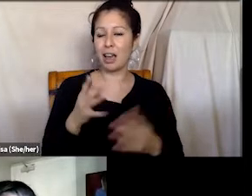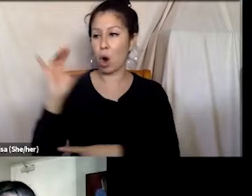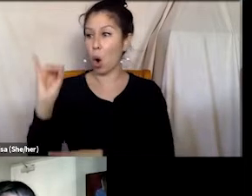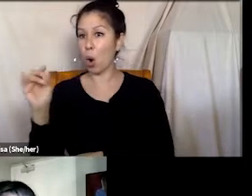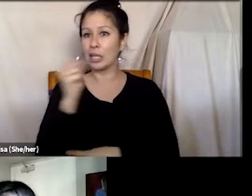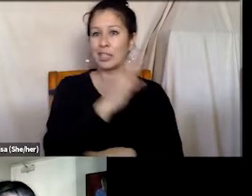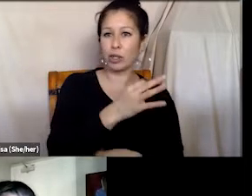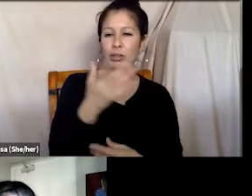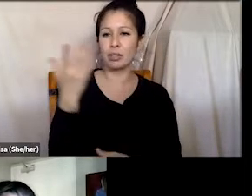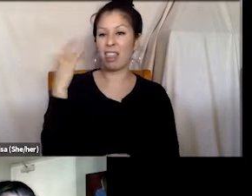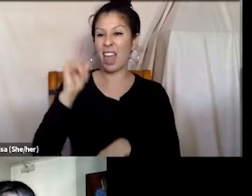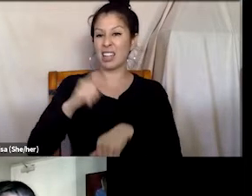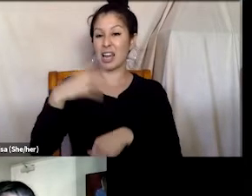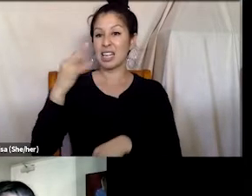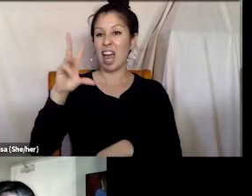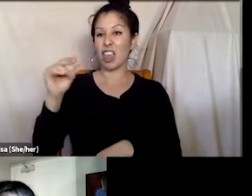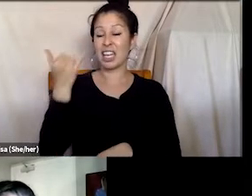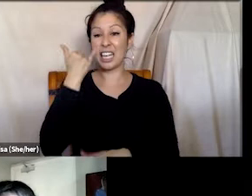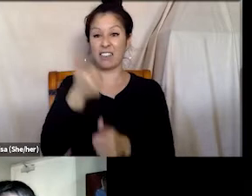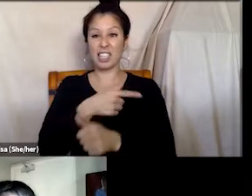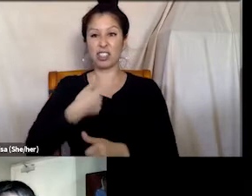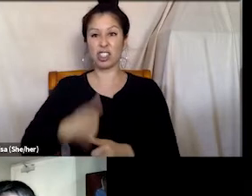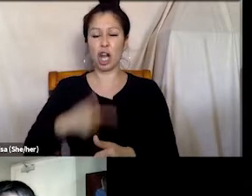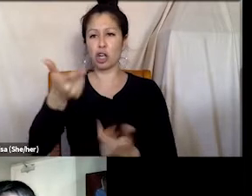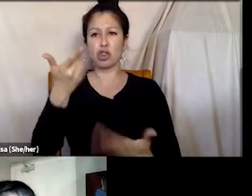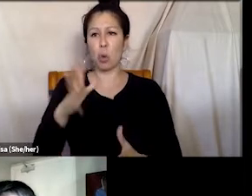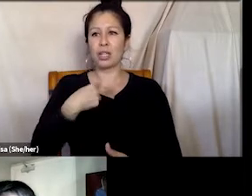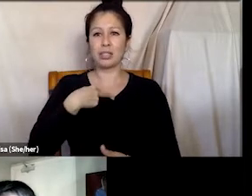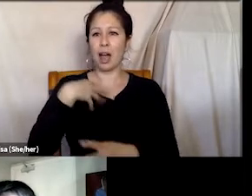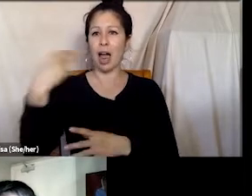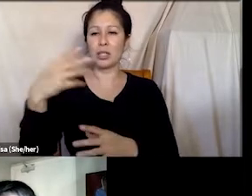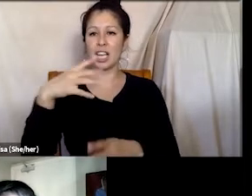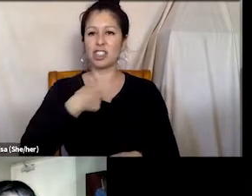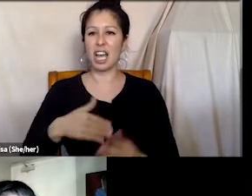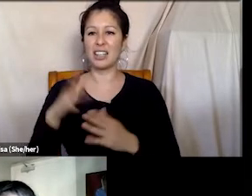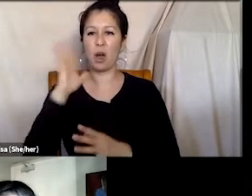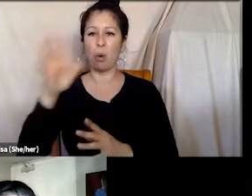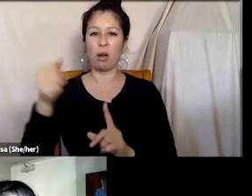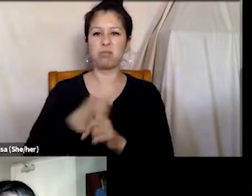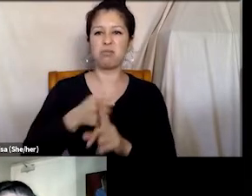back in the 30s, if you were Chinese, you didn't want to get caught outside of Chinatown too much.